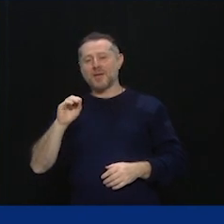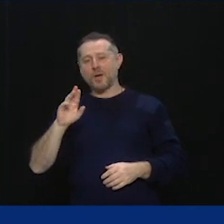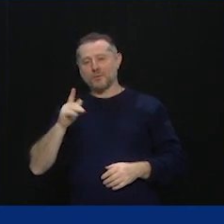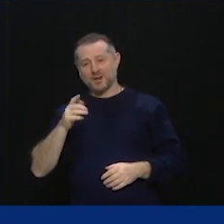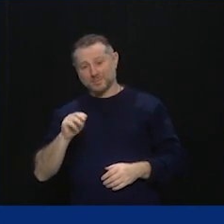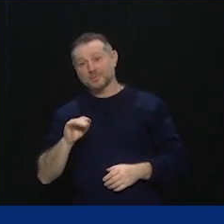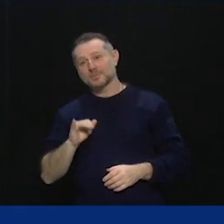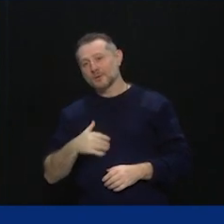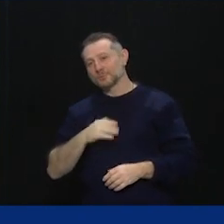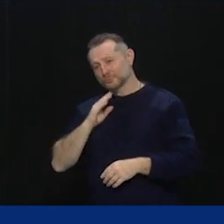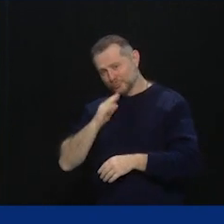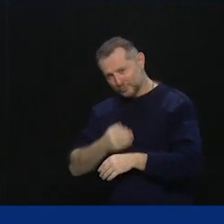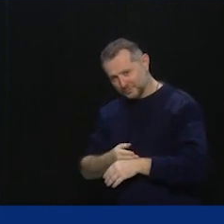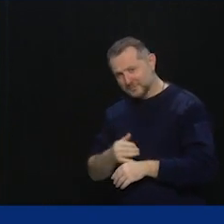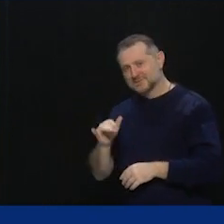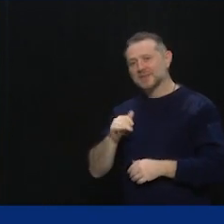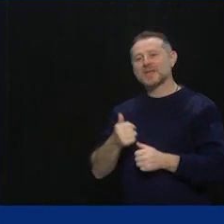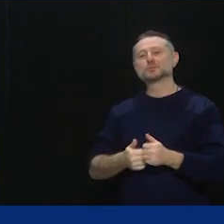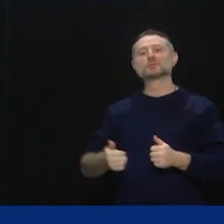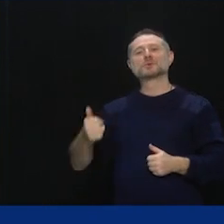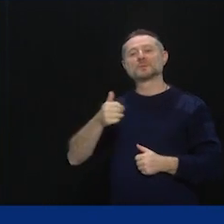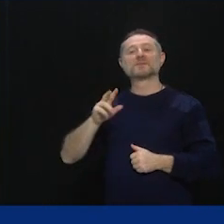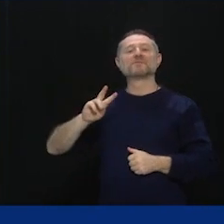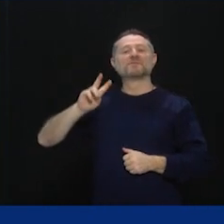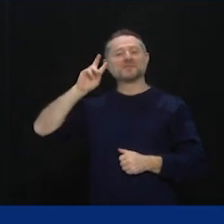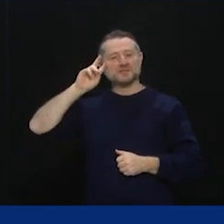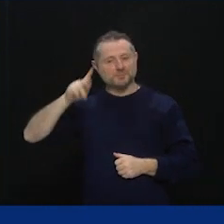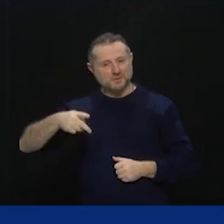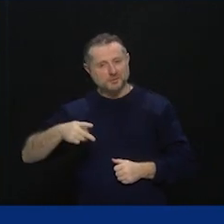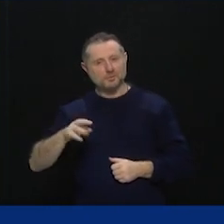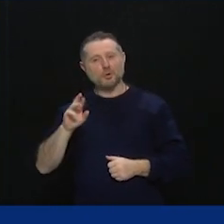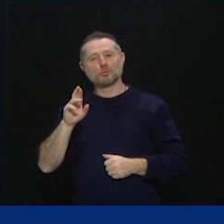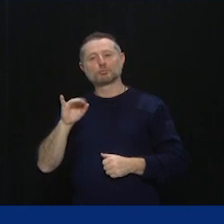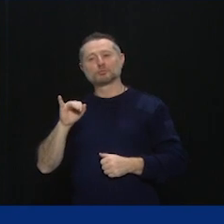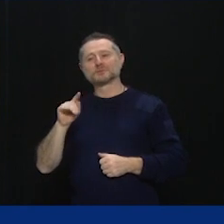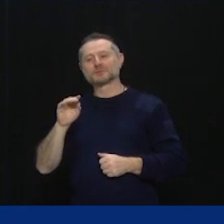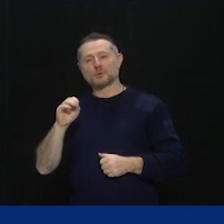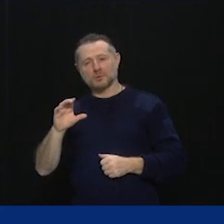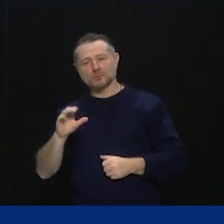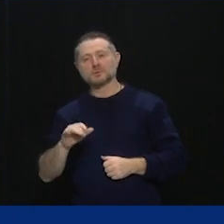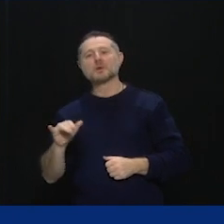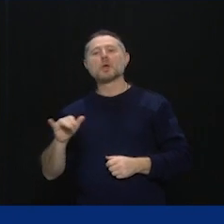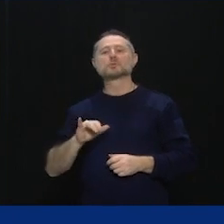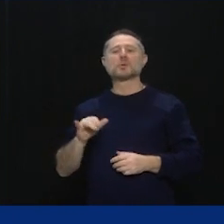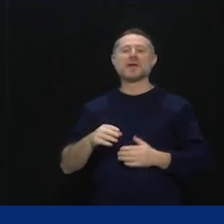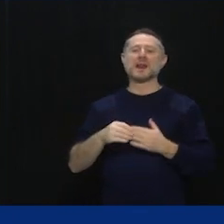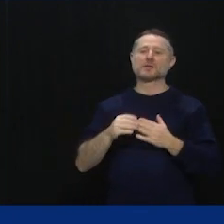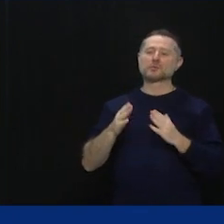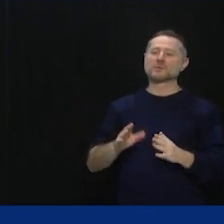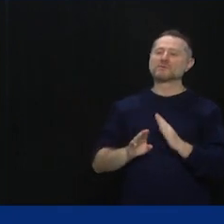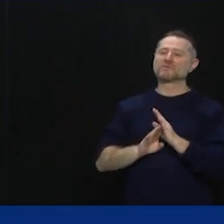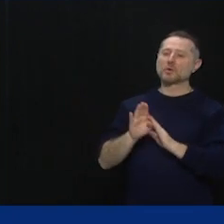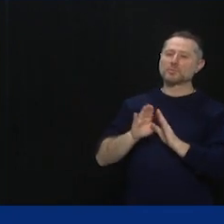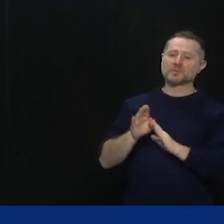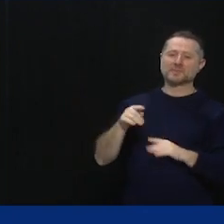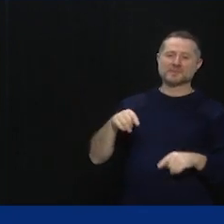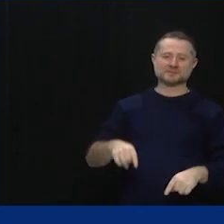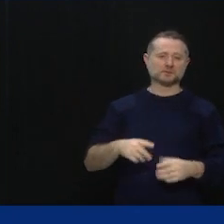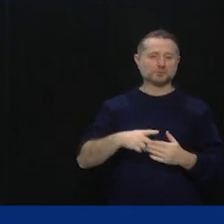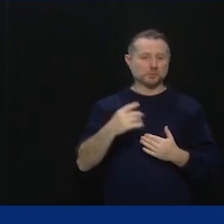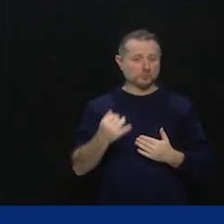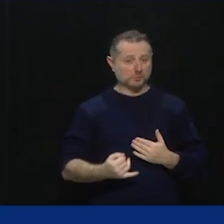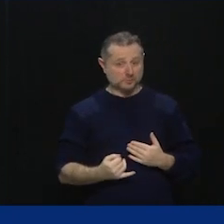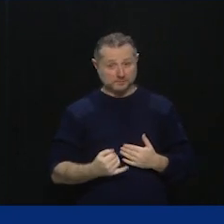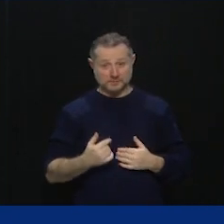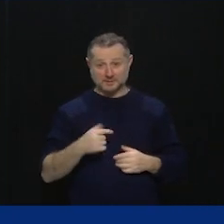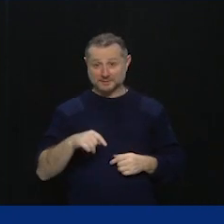TriTech. She also is the lead developer on this project. And she's had her hands full this year. We just